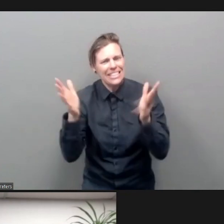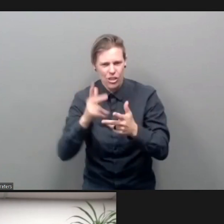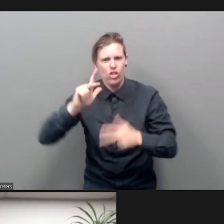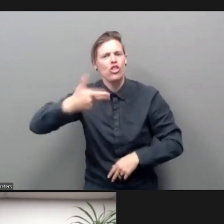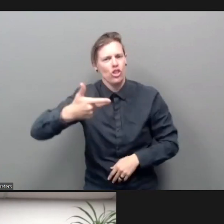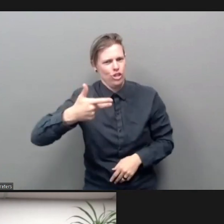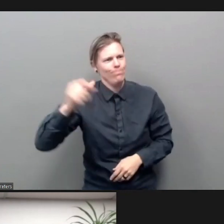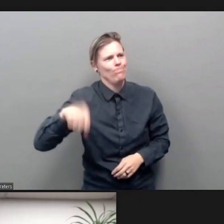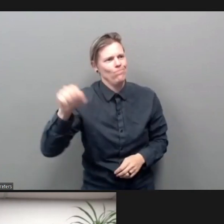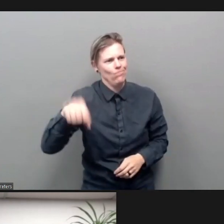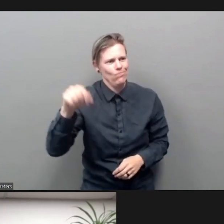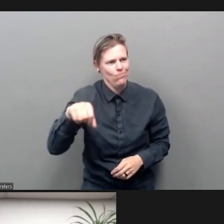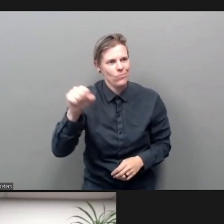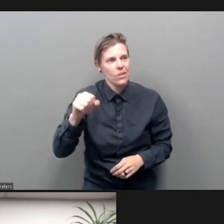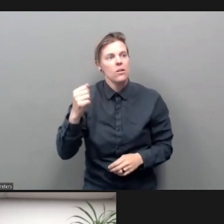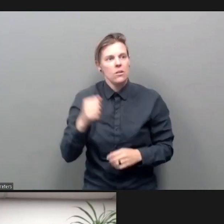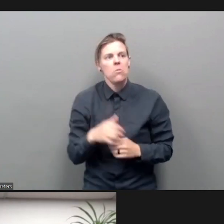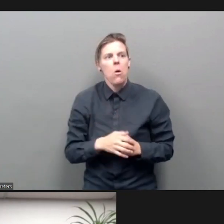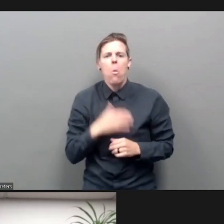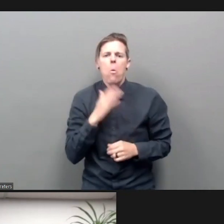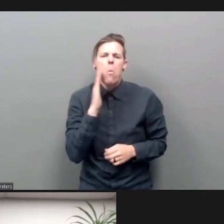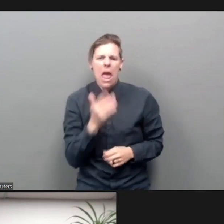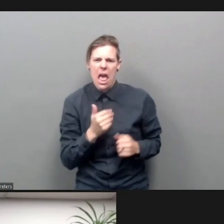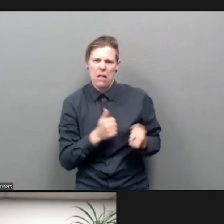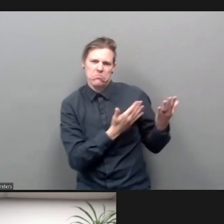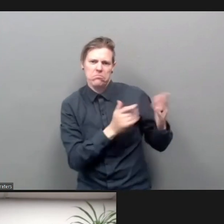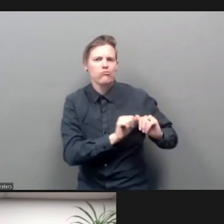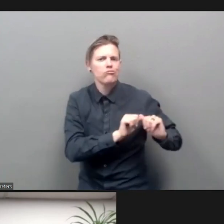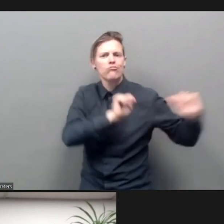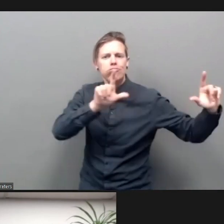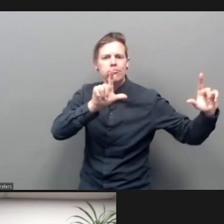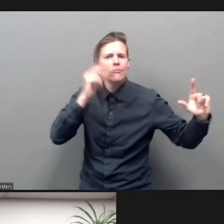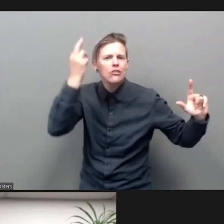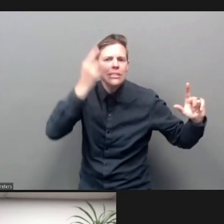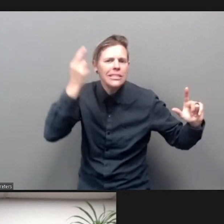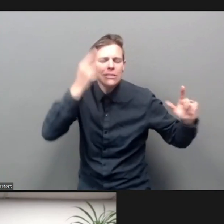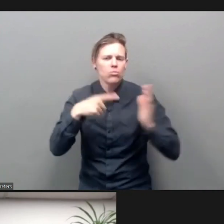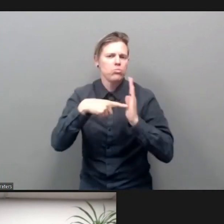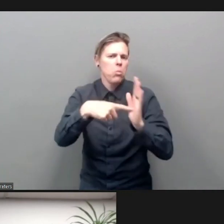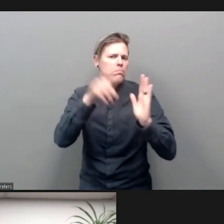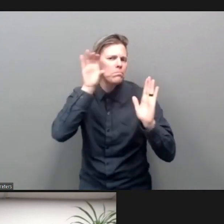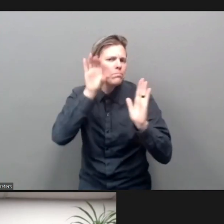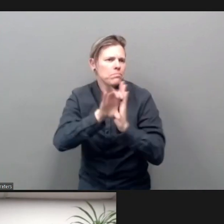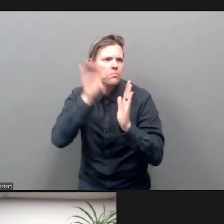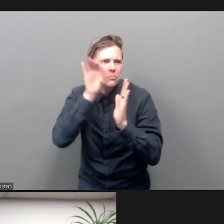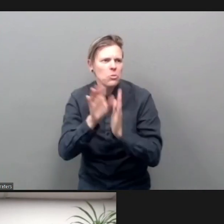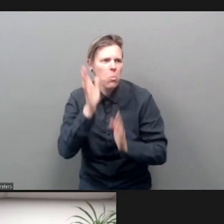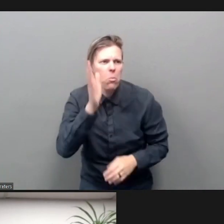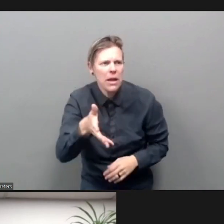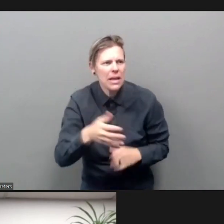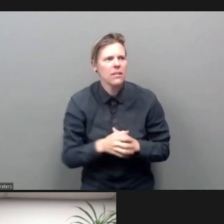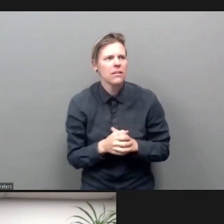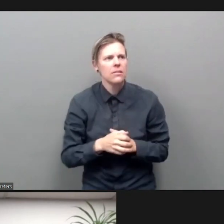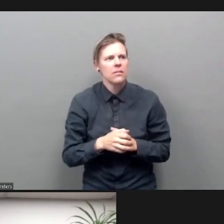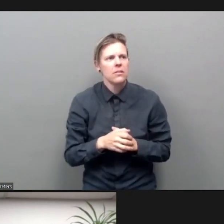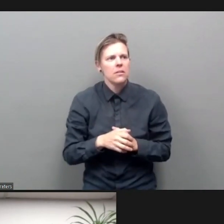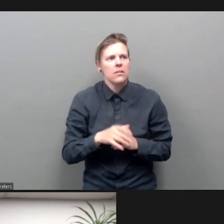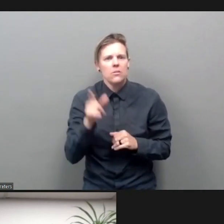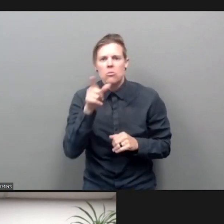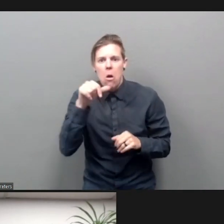Dr. Grace so that you don't have to remember everything that I say about our current case count for